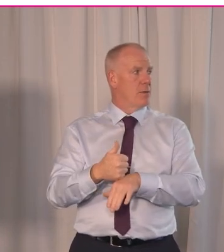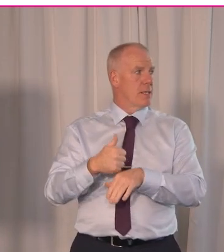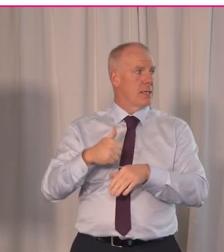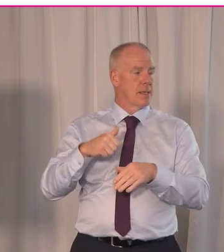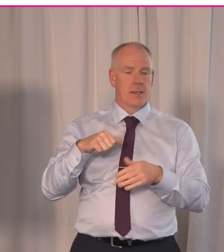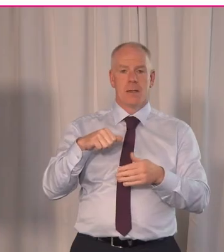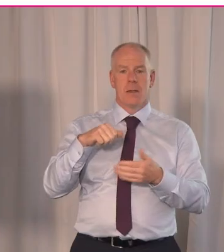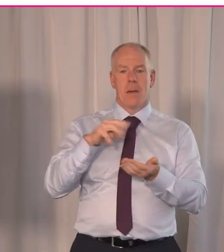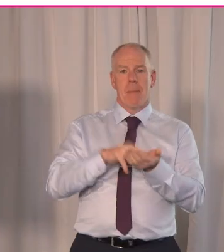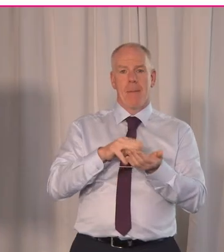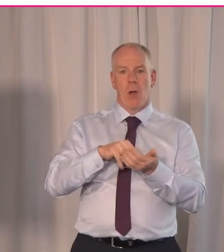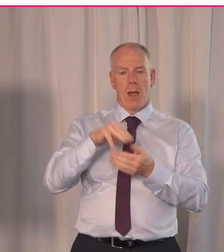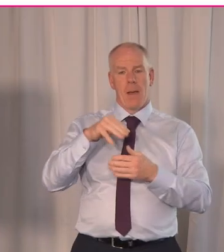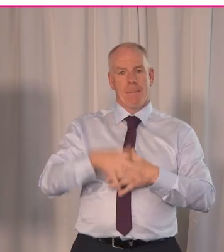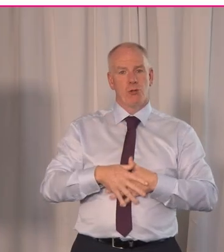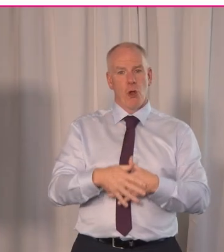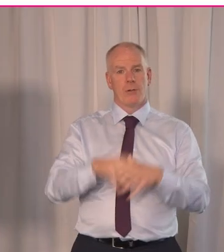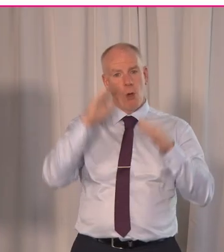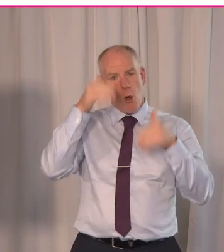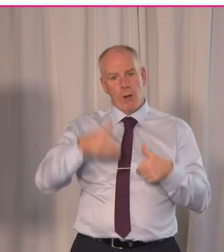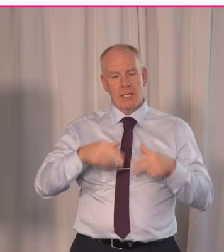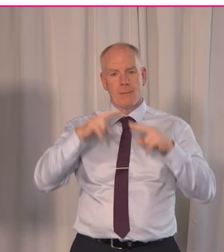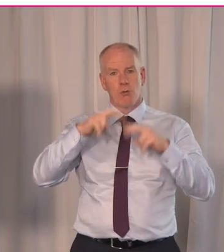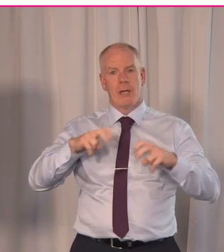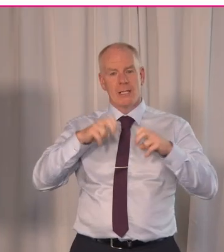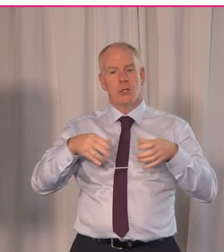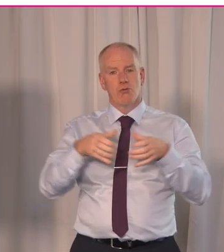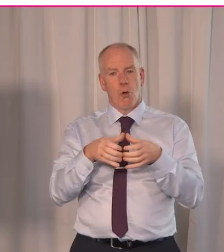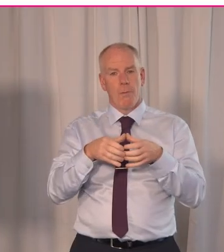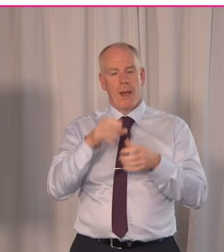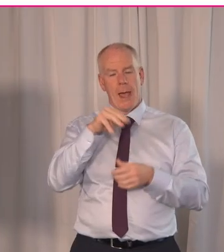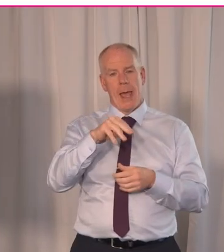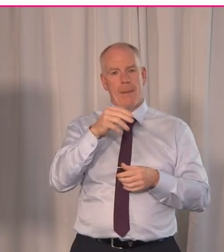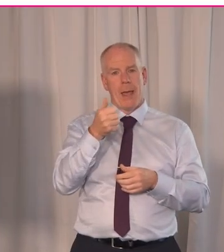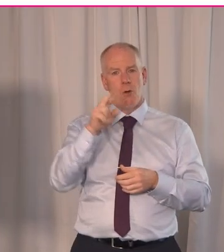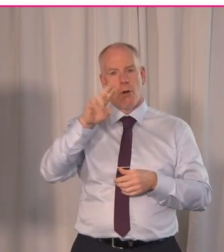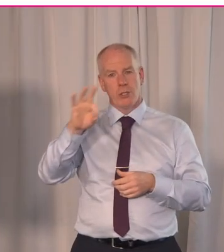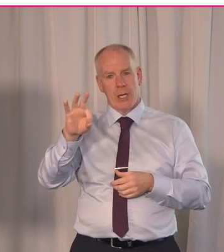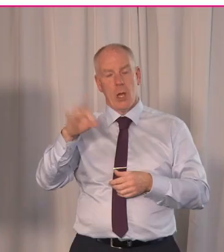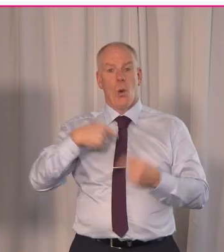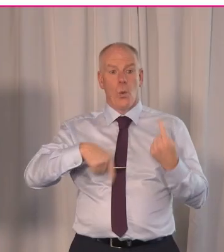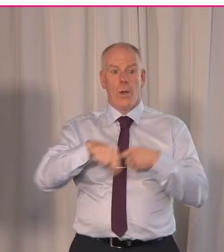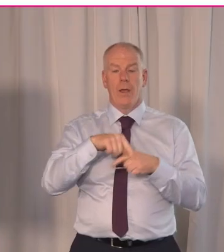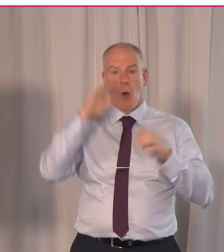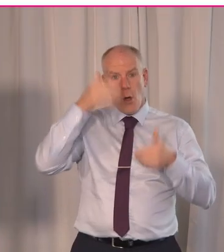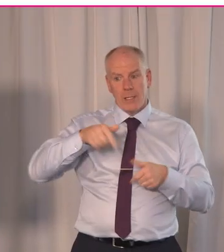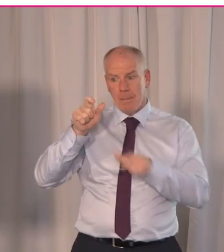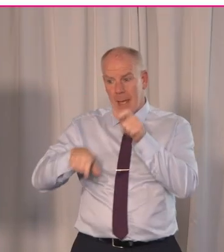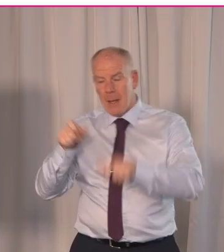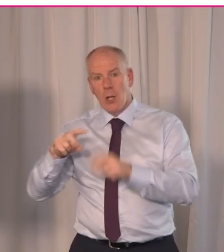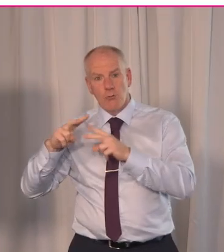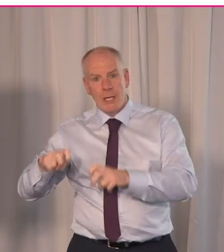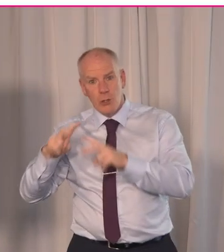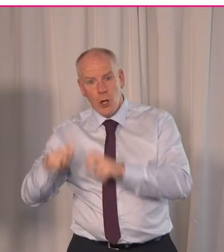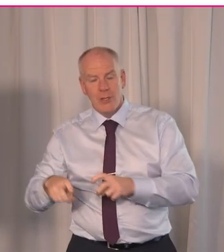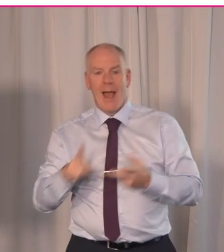Maternity Autism Research Group, and we're a collective of autistic researchers and midwives. We're trying to advance research